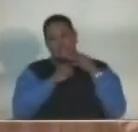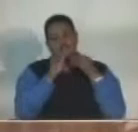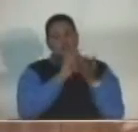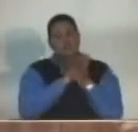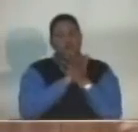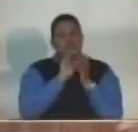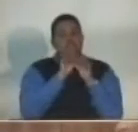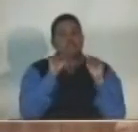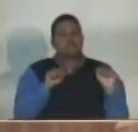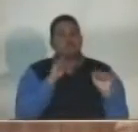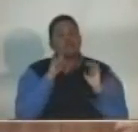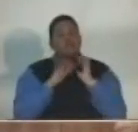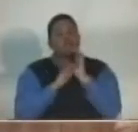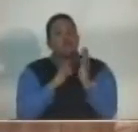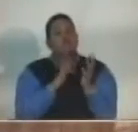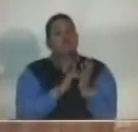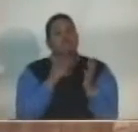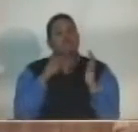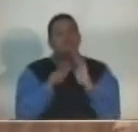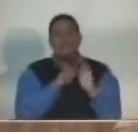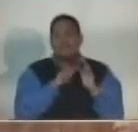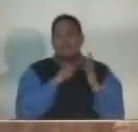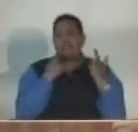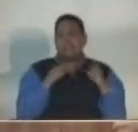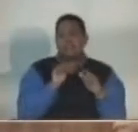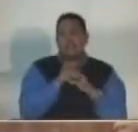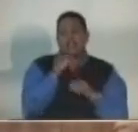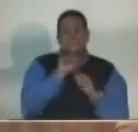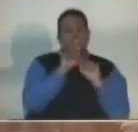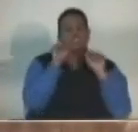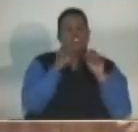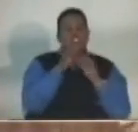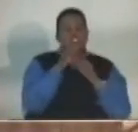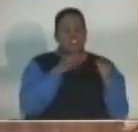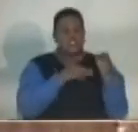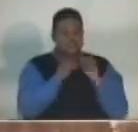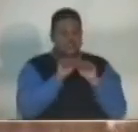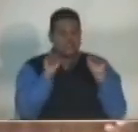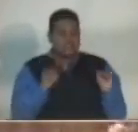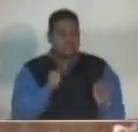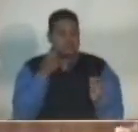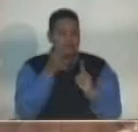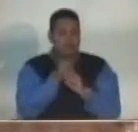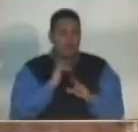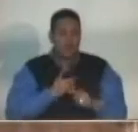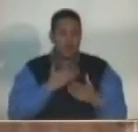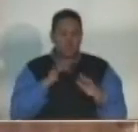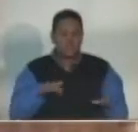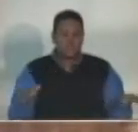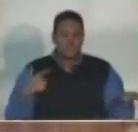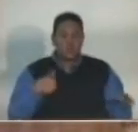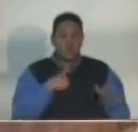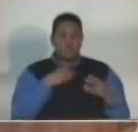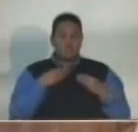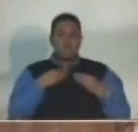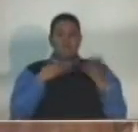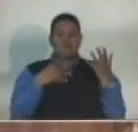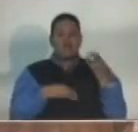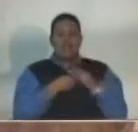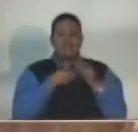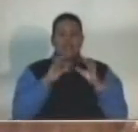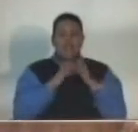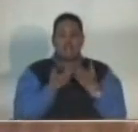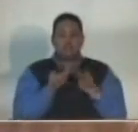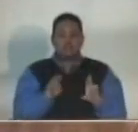the disadvantage that the SHIFT system imposes on our children. We have provided additional